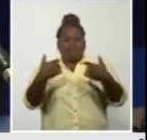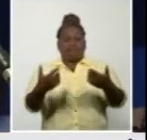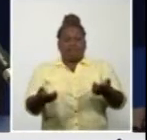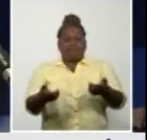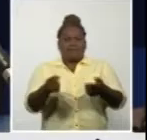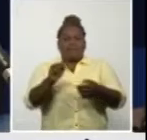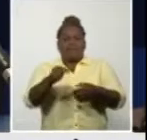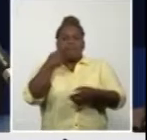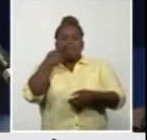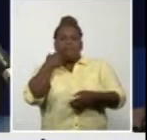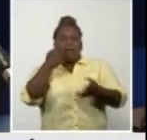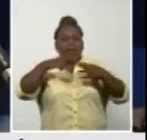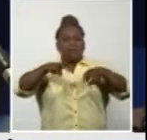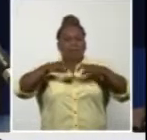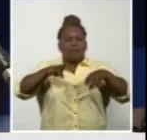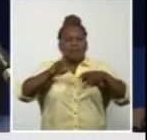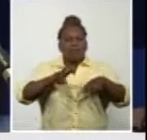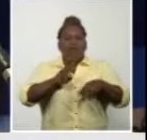Yesterday,